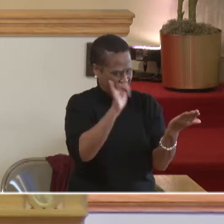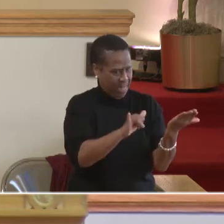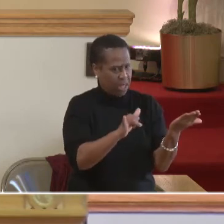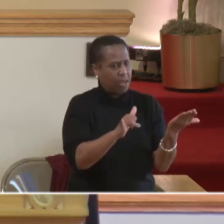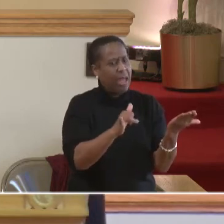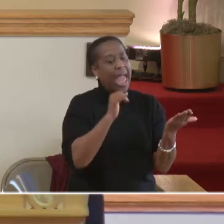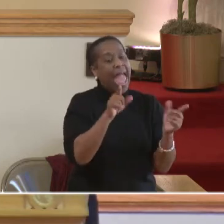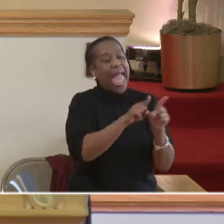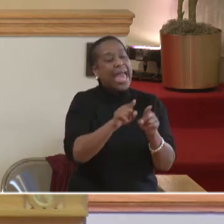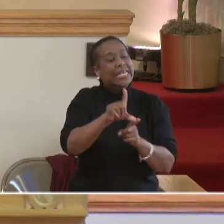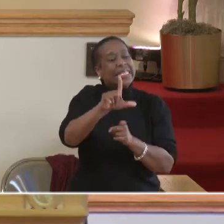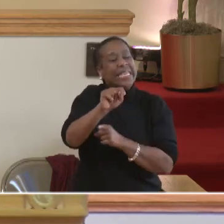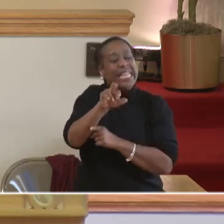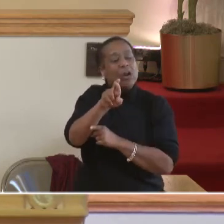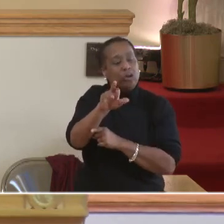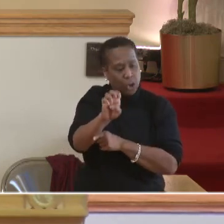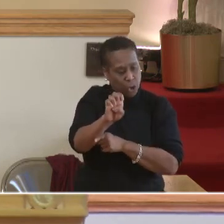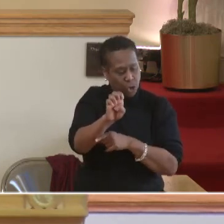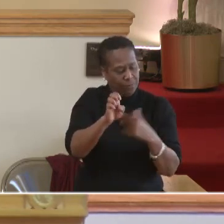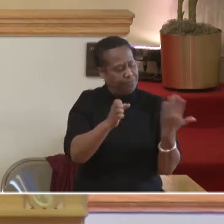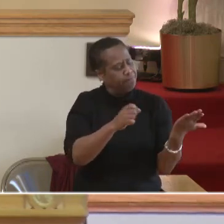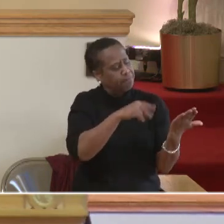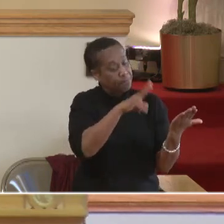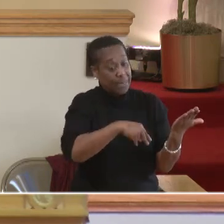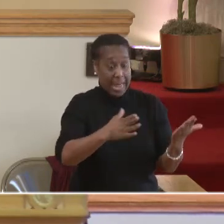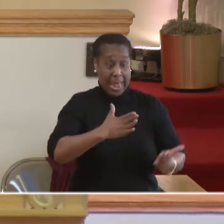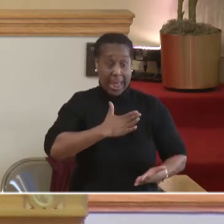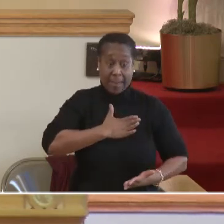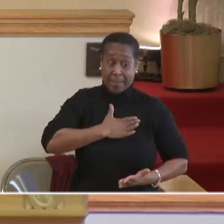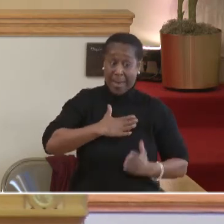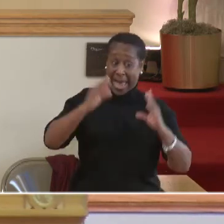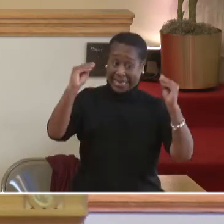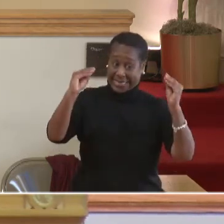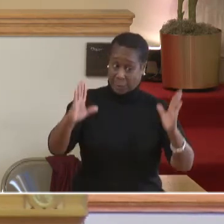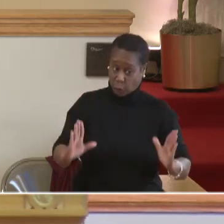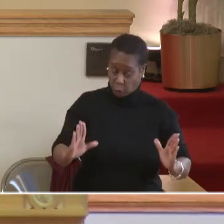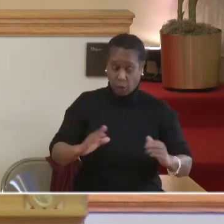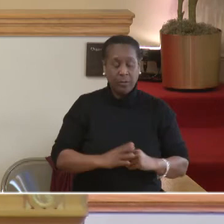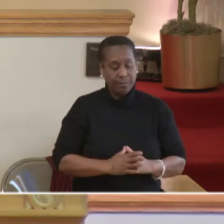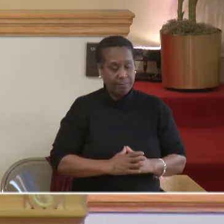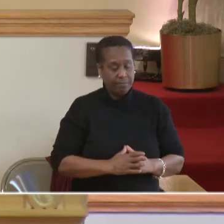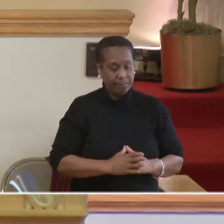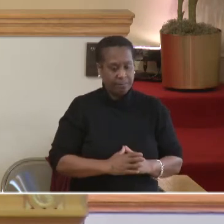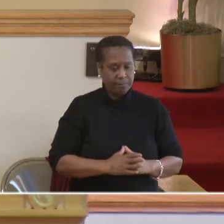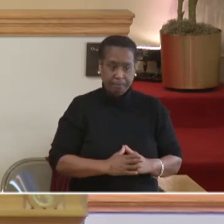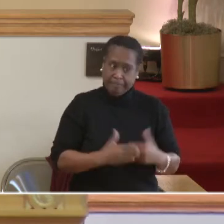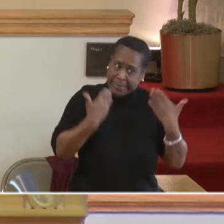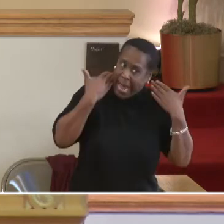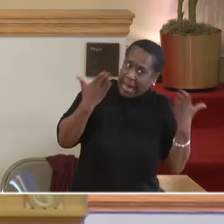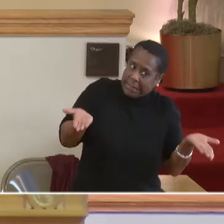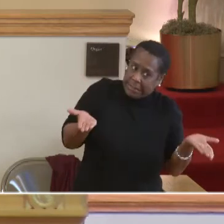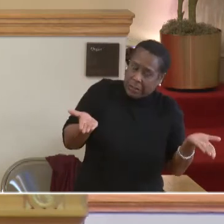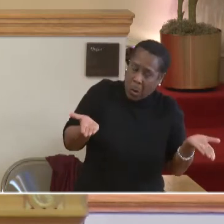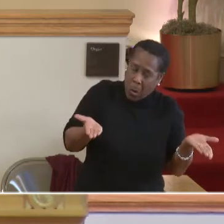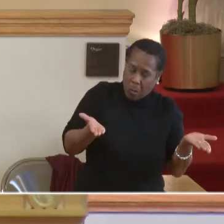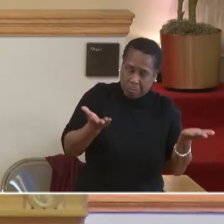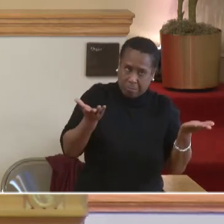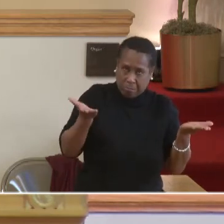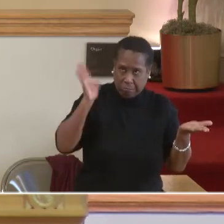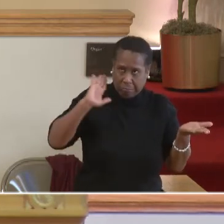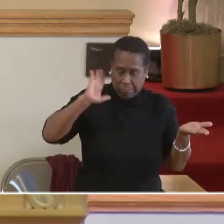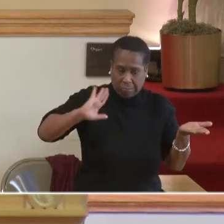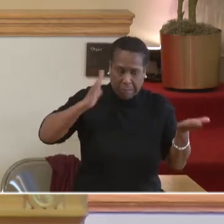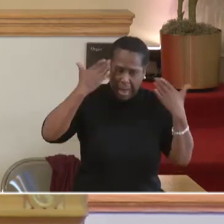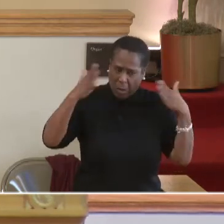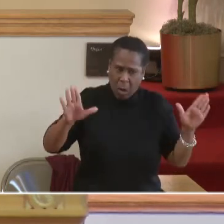as literature. And my professor, I didn't know the word then, but because I had